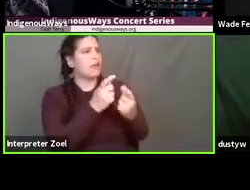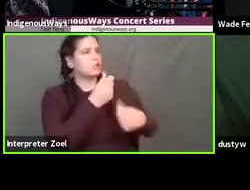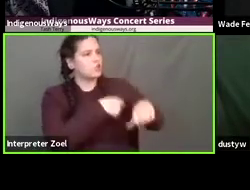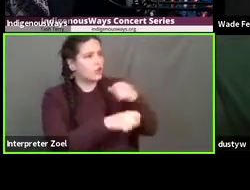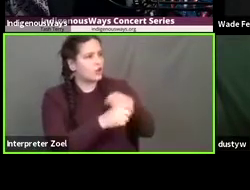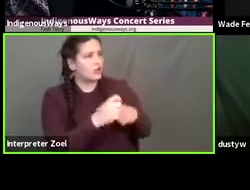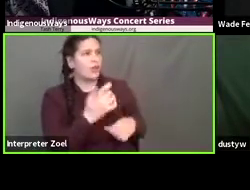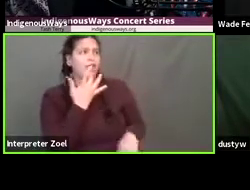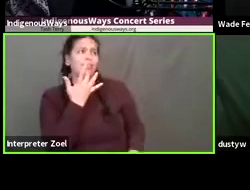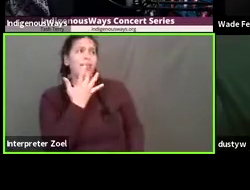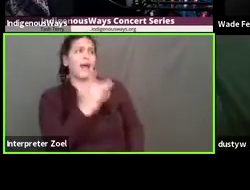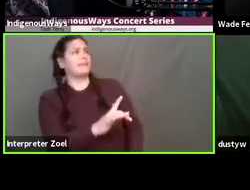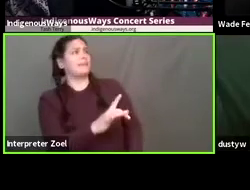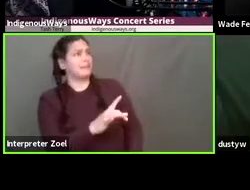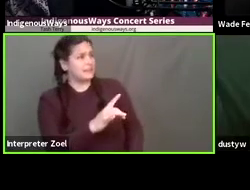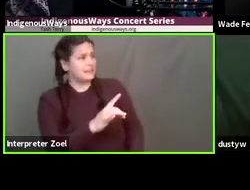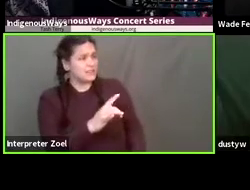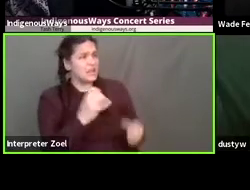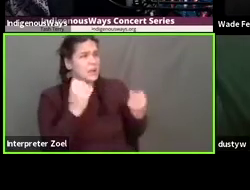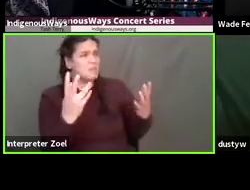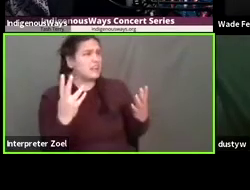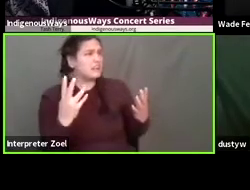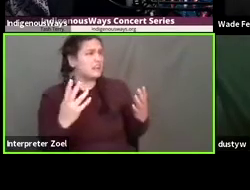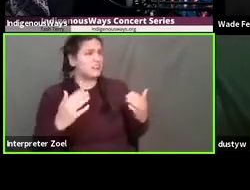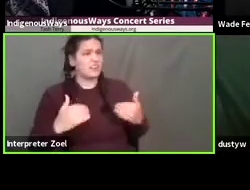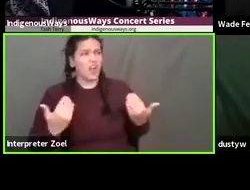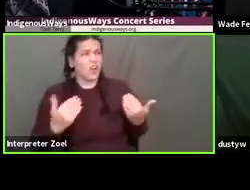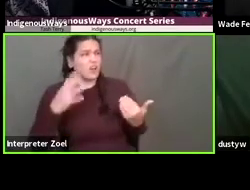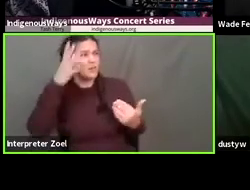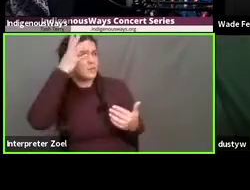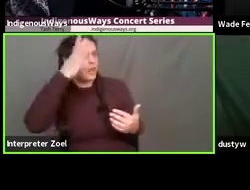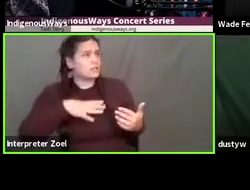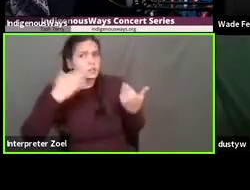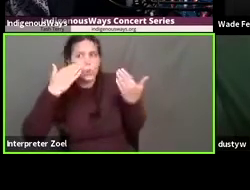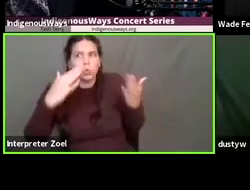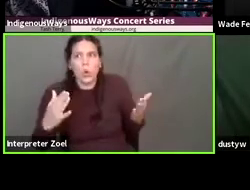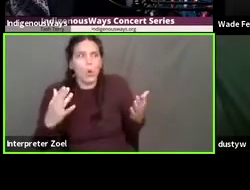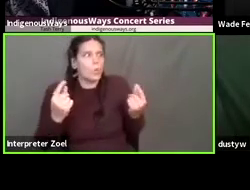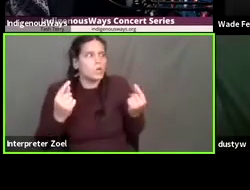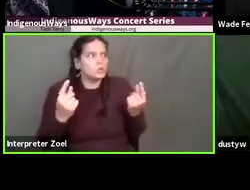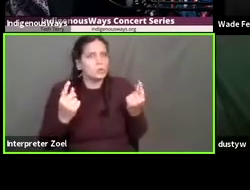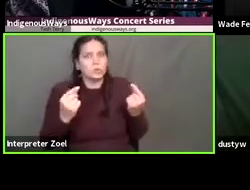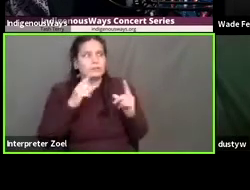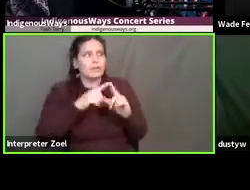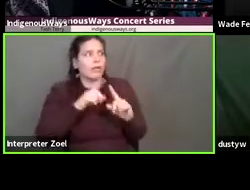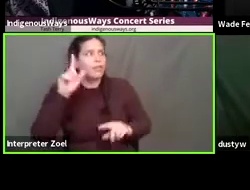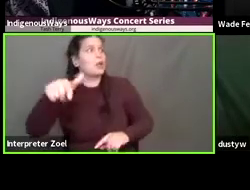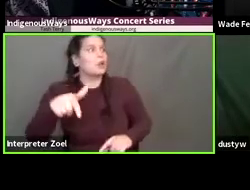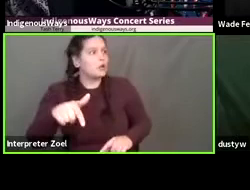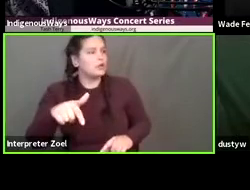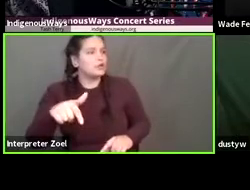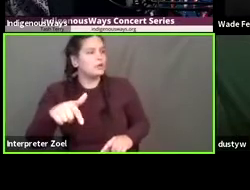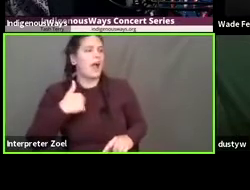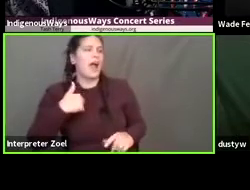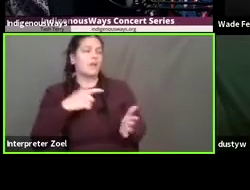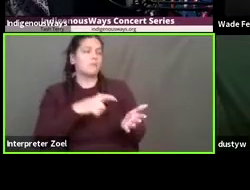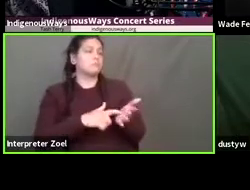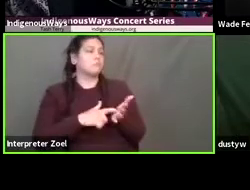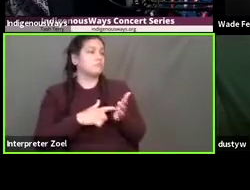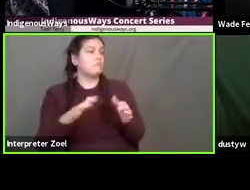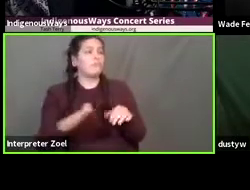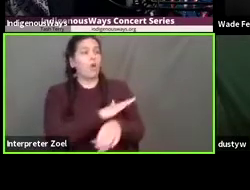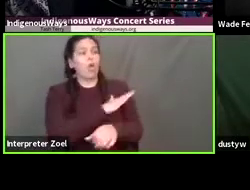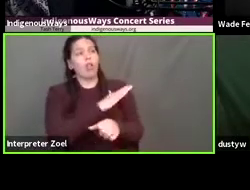young. And Vietnam got in my way. So it took me a lifetime to find out that I'm a poet.